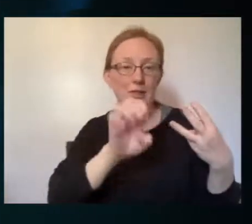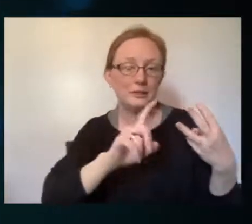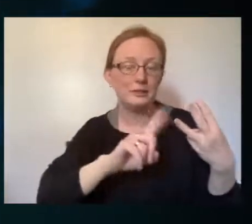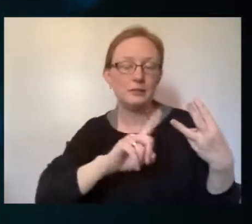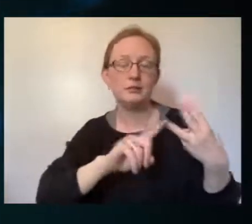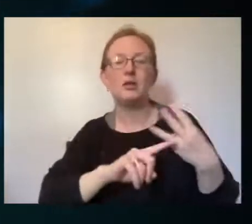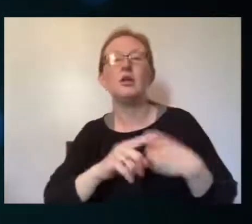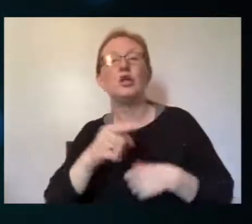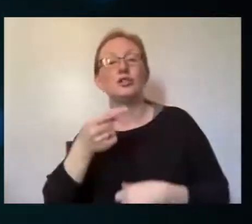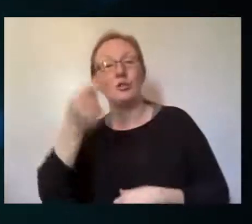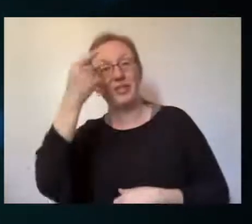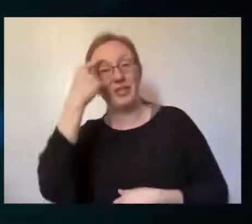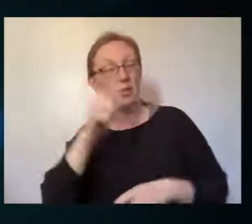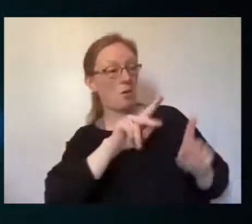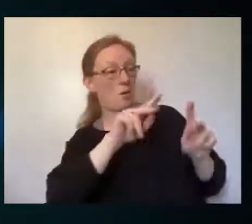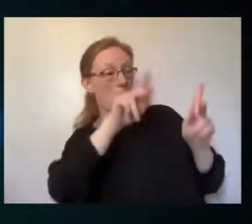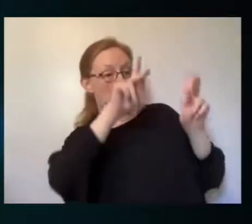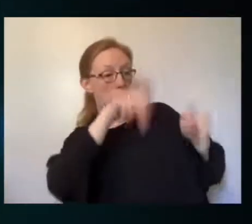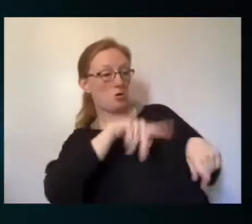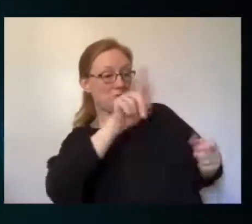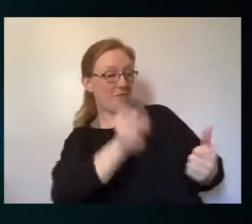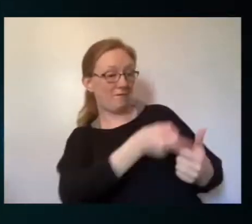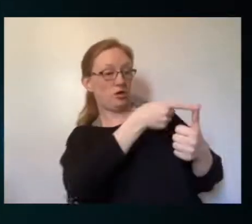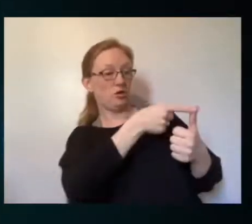or situation-specific approach.